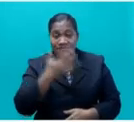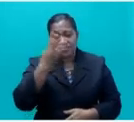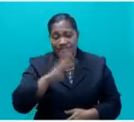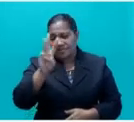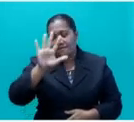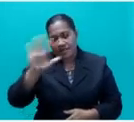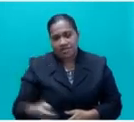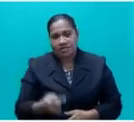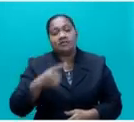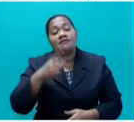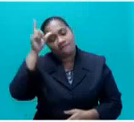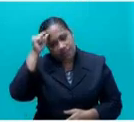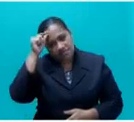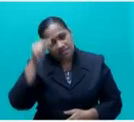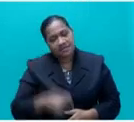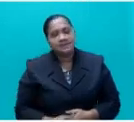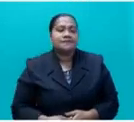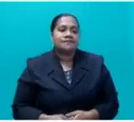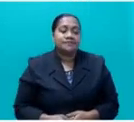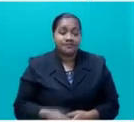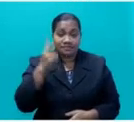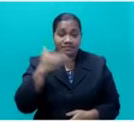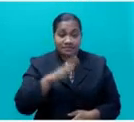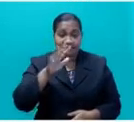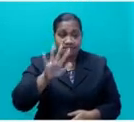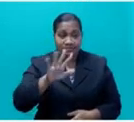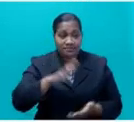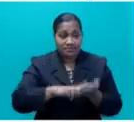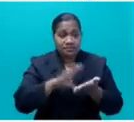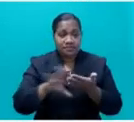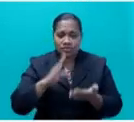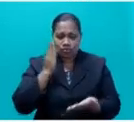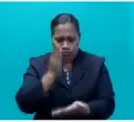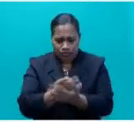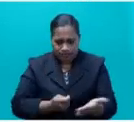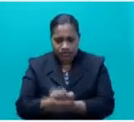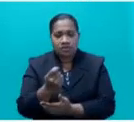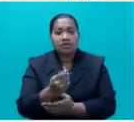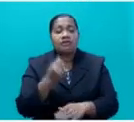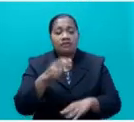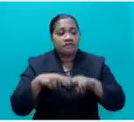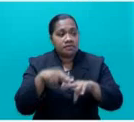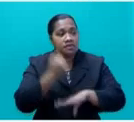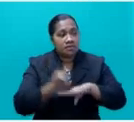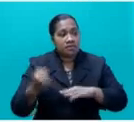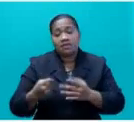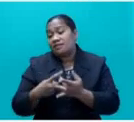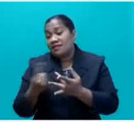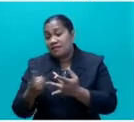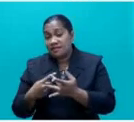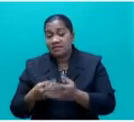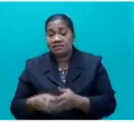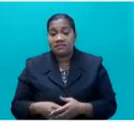114,333 Fijians, of which $205 million has been directly paid by the Fijian government and $182 million withdrawn from the members'